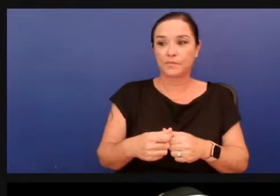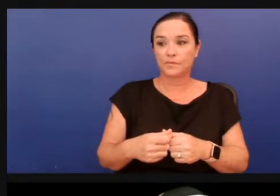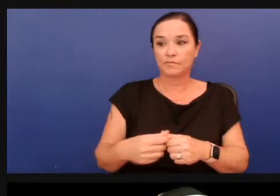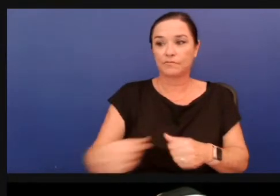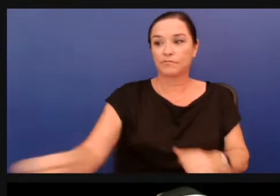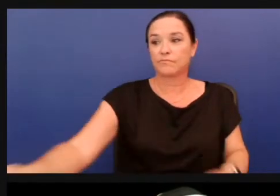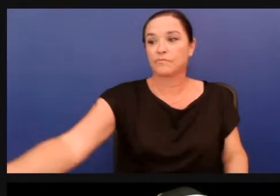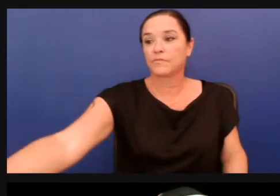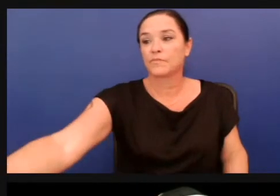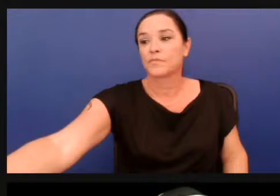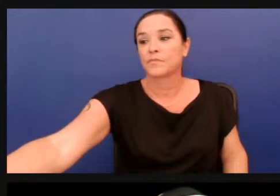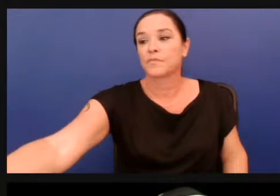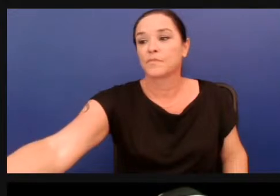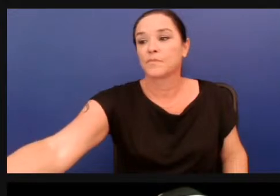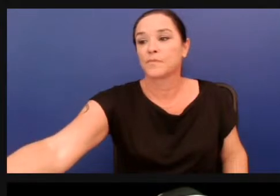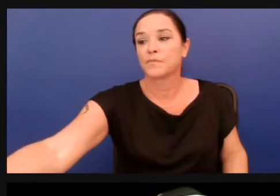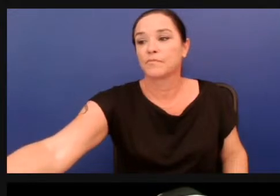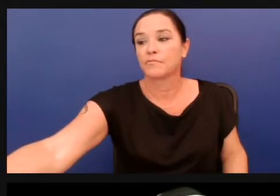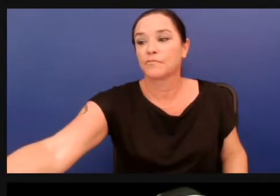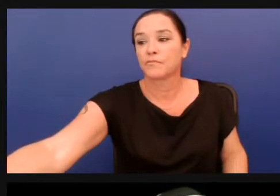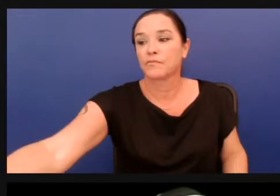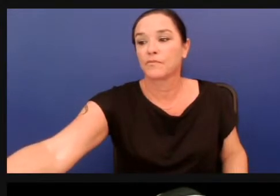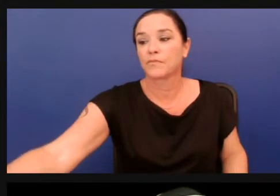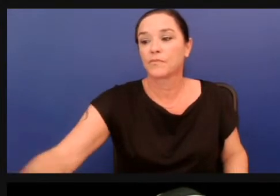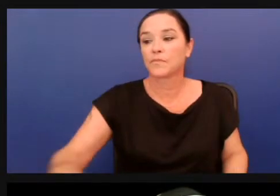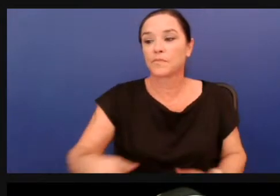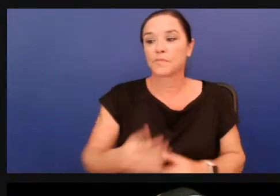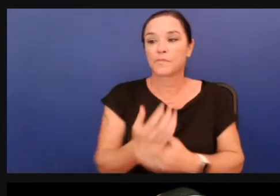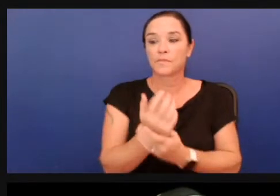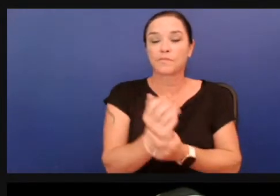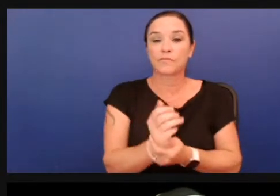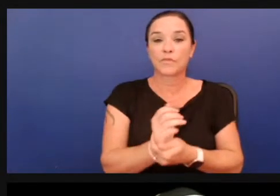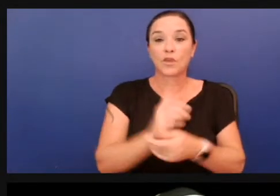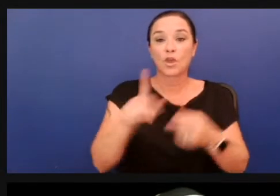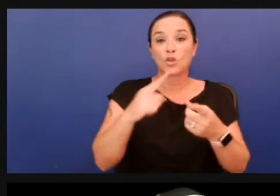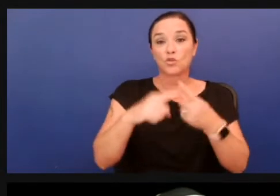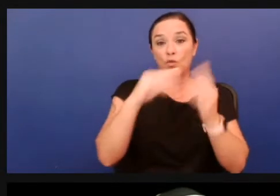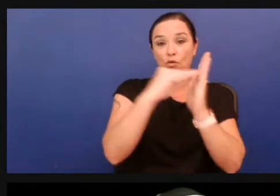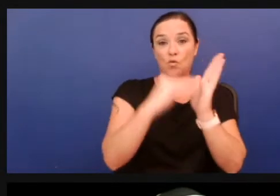Yeah, so when the USGS reported 20 centimeters of a